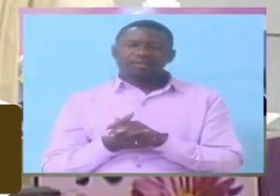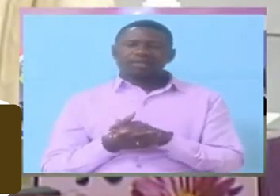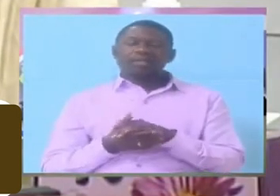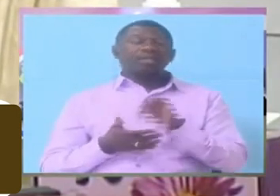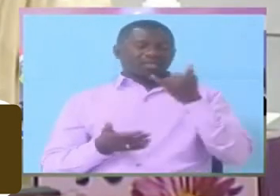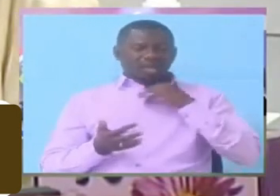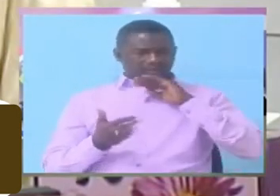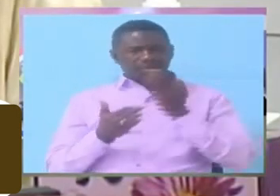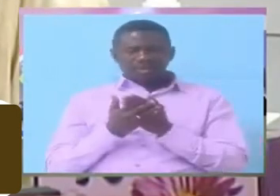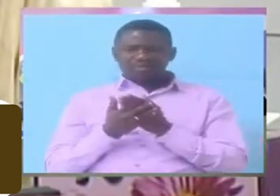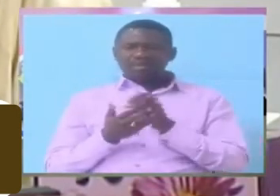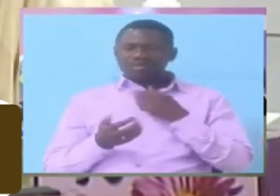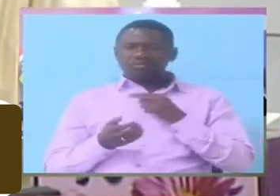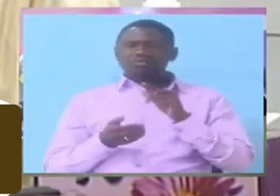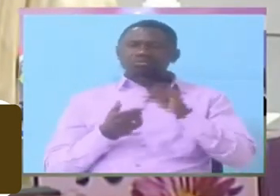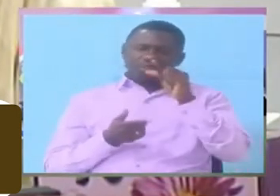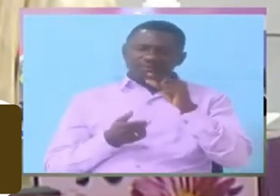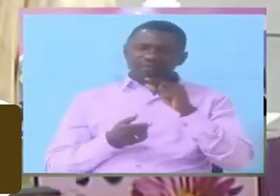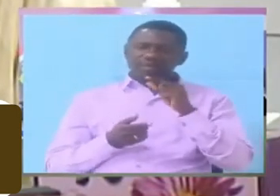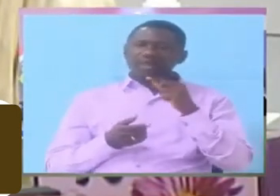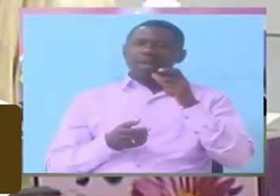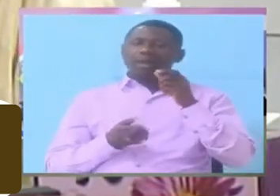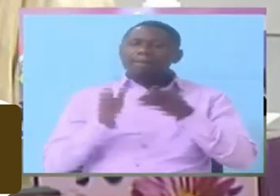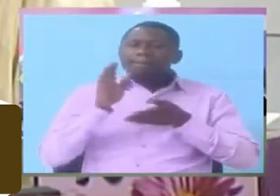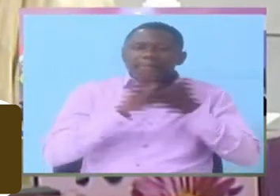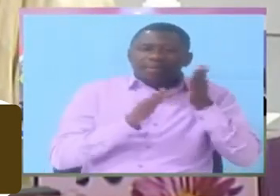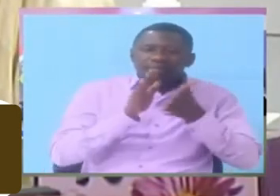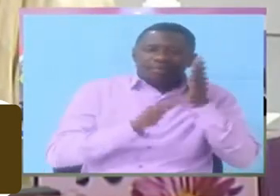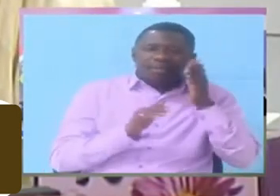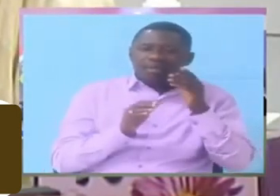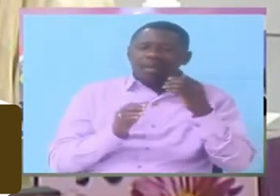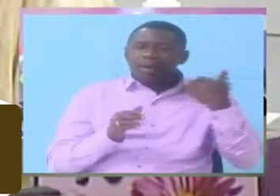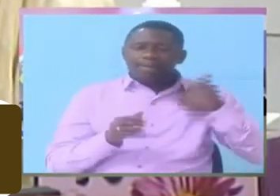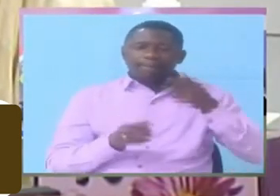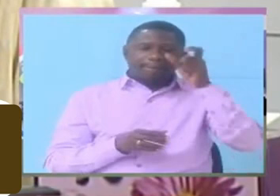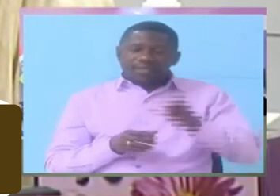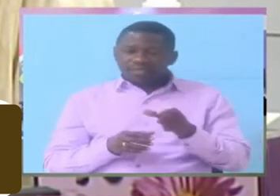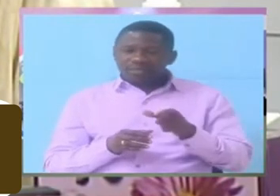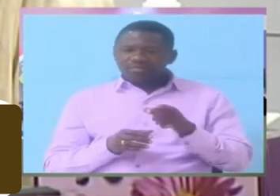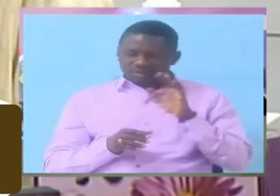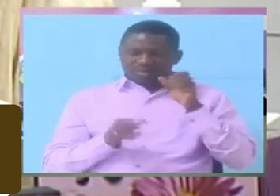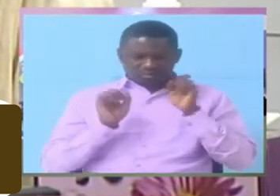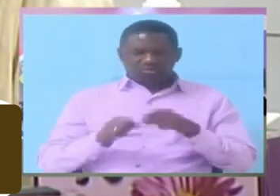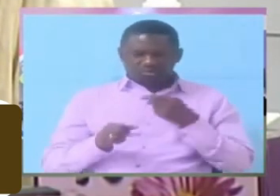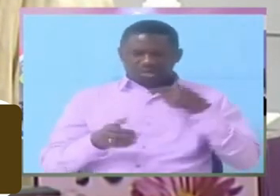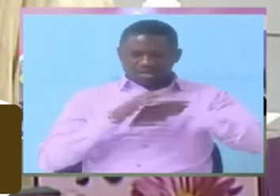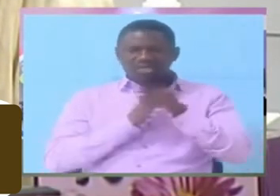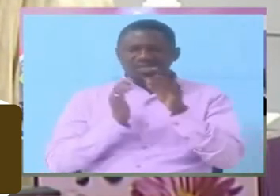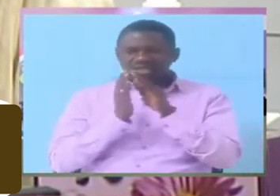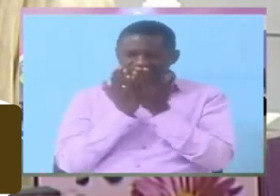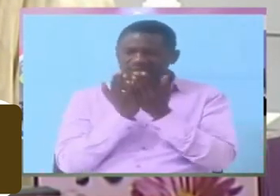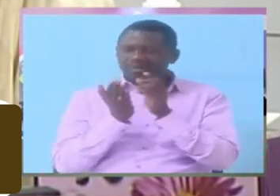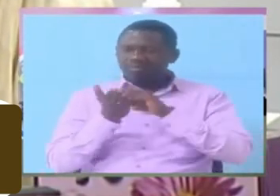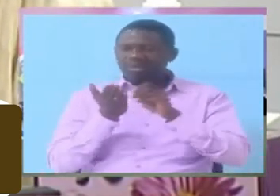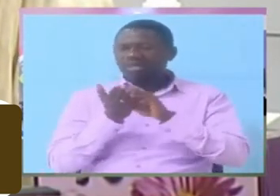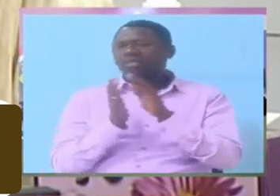missing persons will be in the diaries. Lata nyene la ko ning kiskisir la nata jang ni man diary nyin kanin juna ni fata jang pour kana